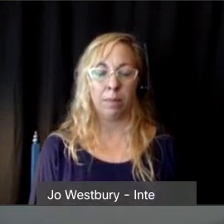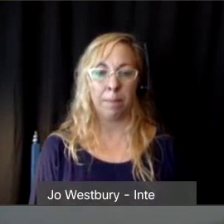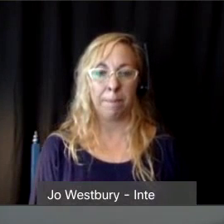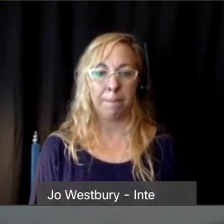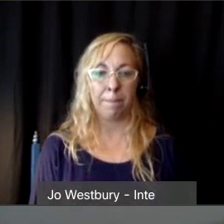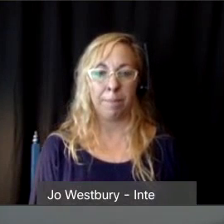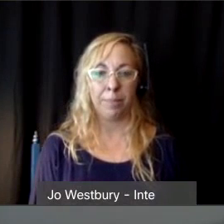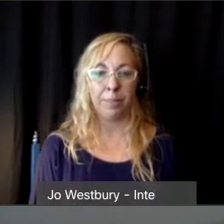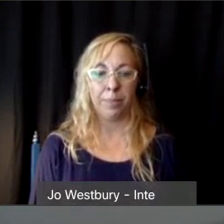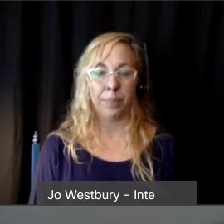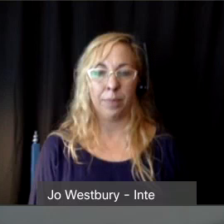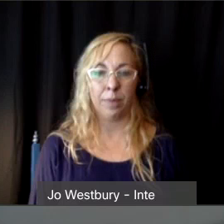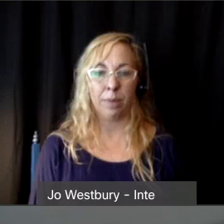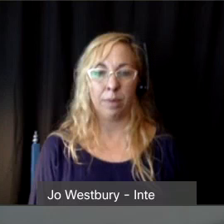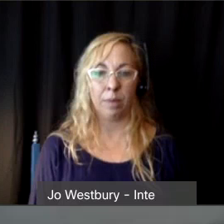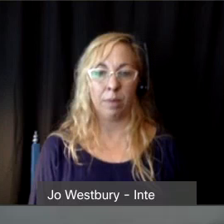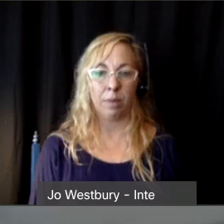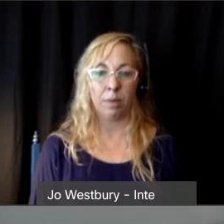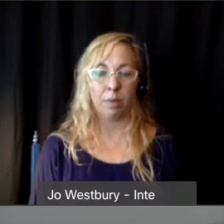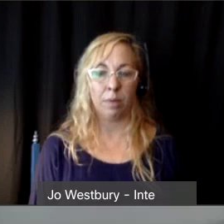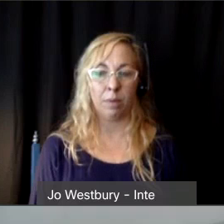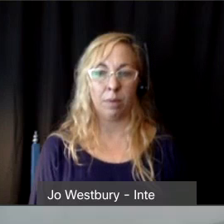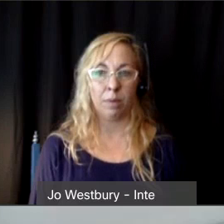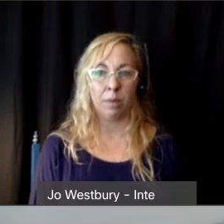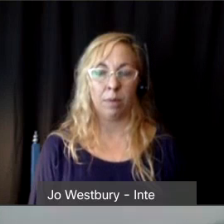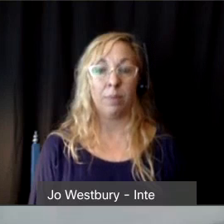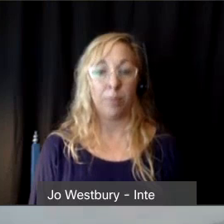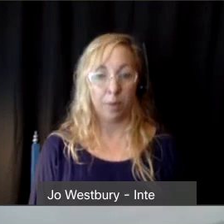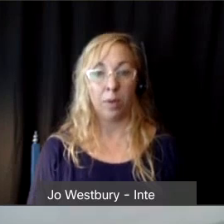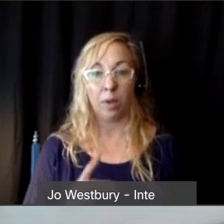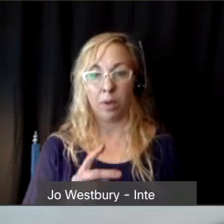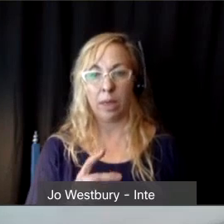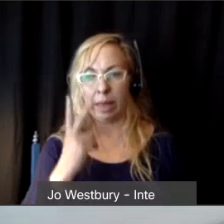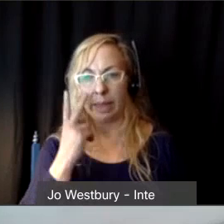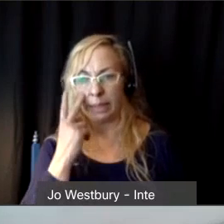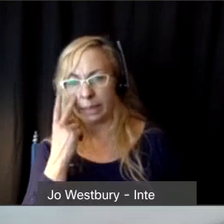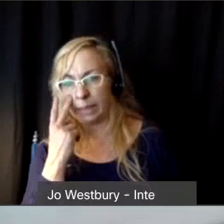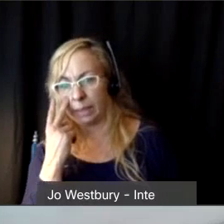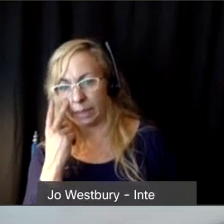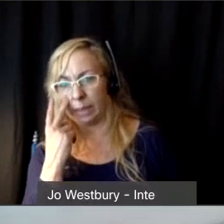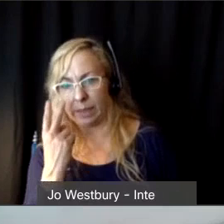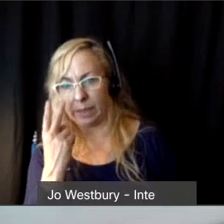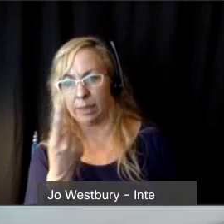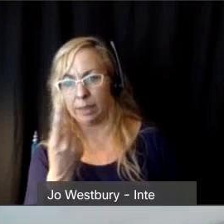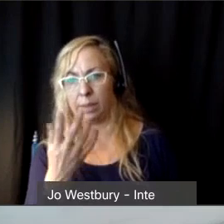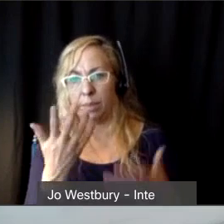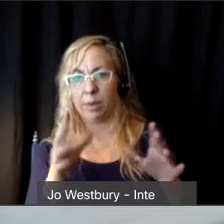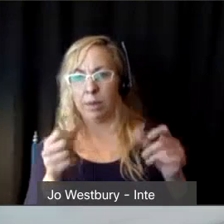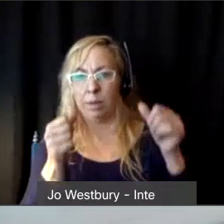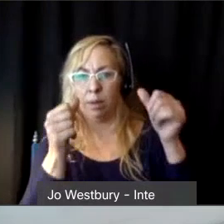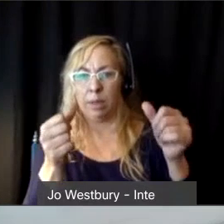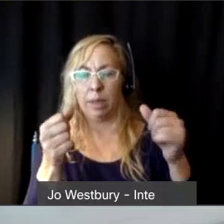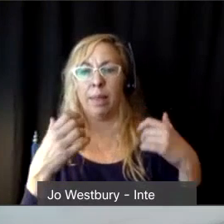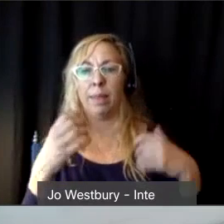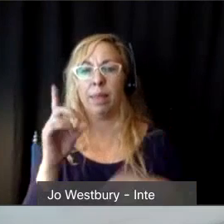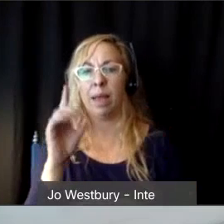I see that someone did post the DC Health